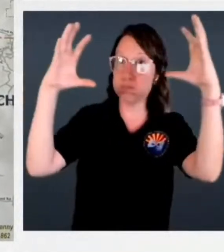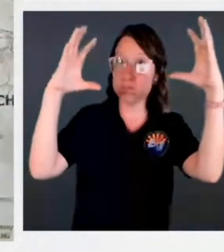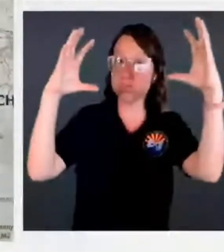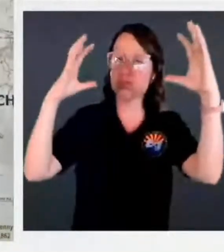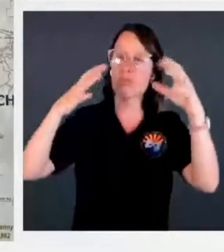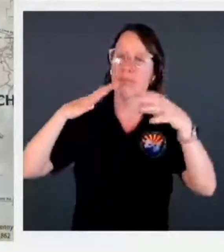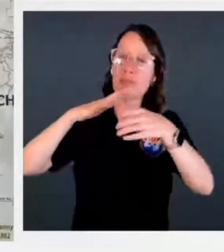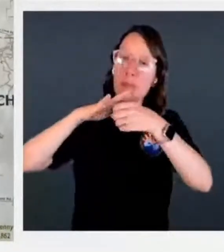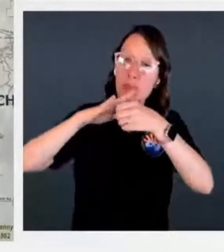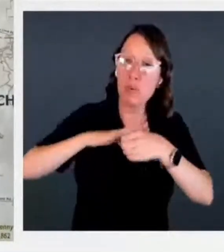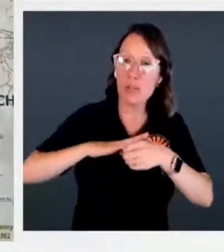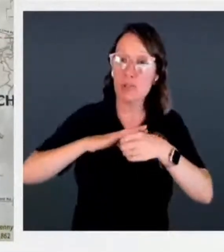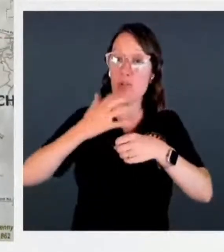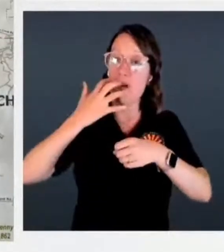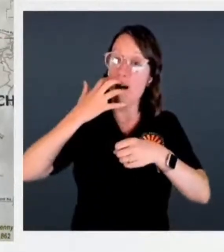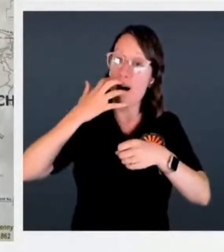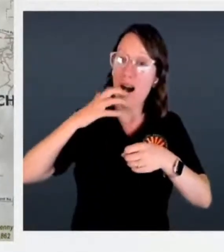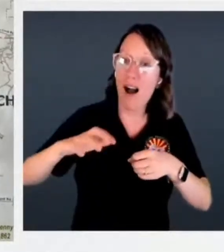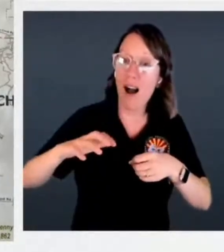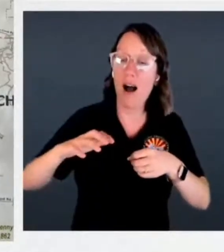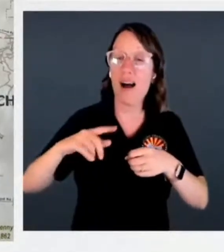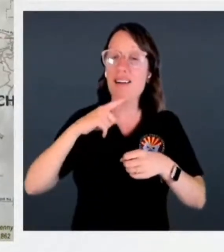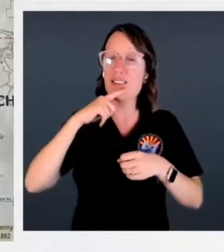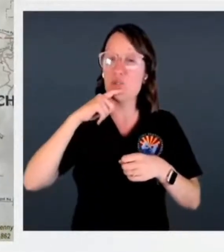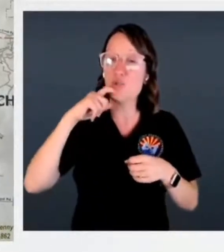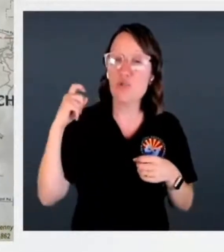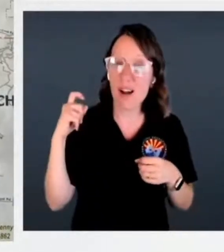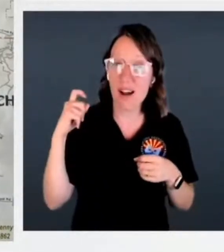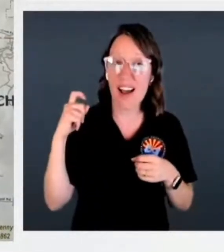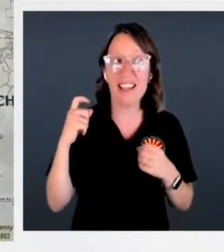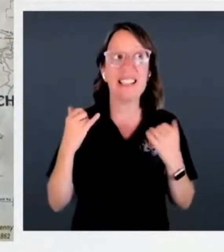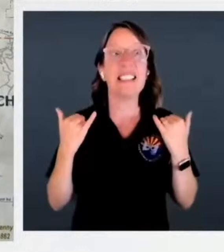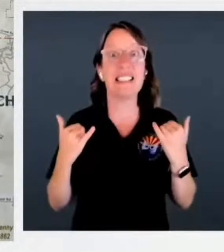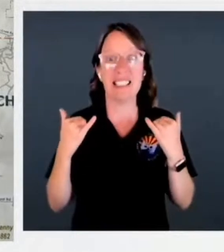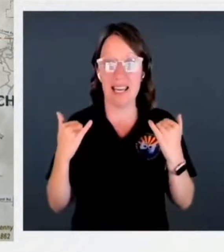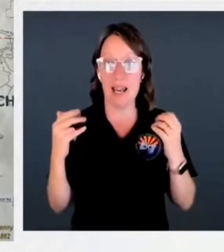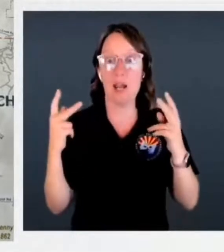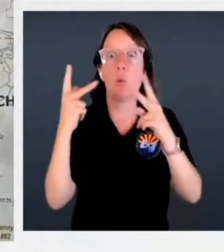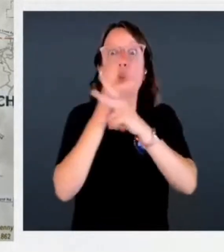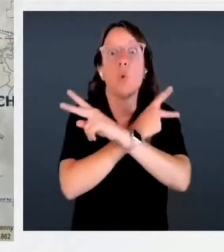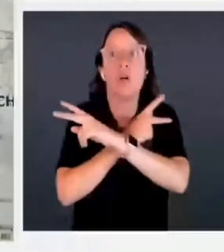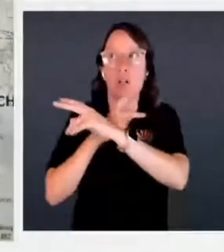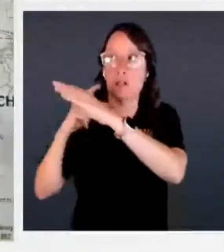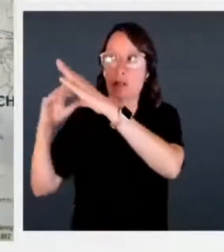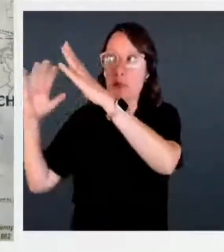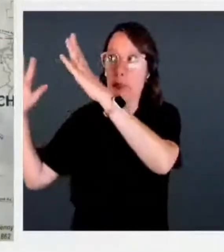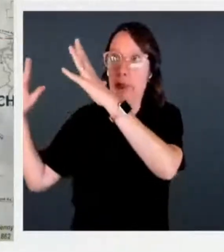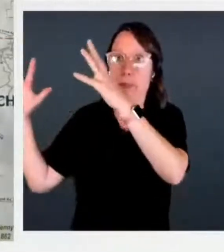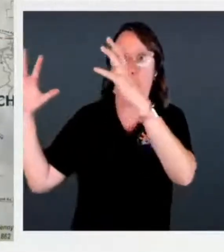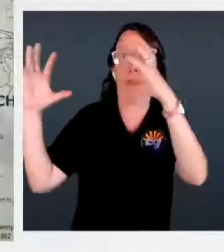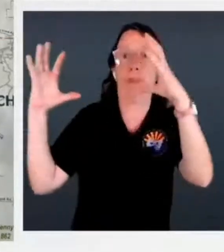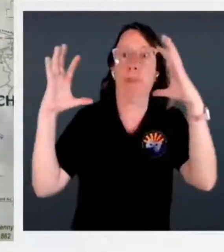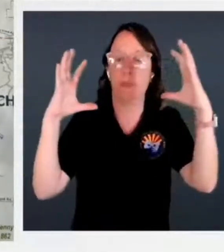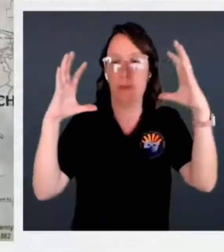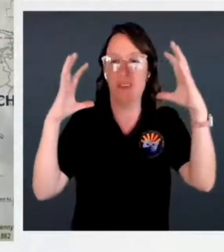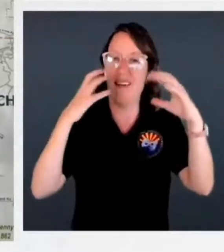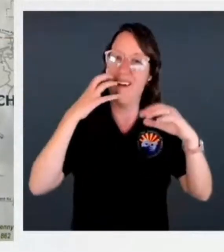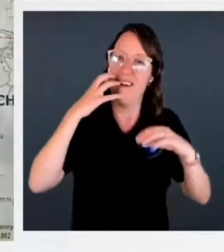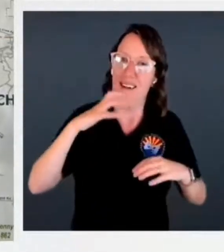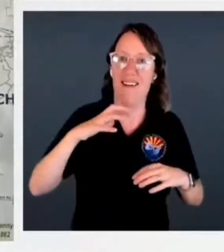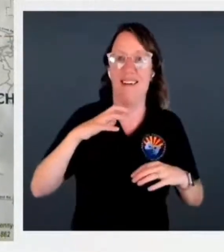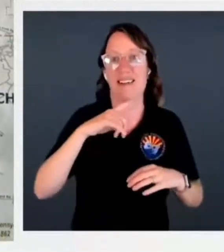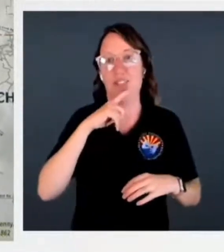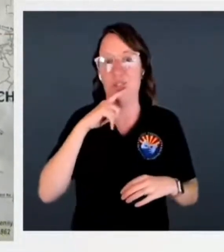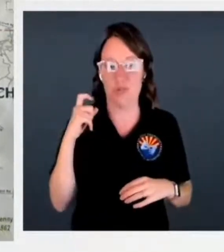still around. It built in more strongly today. That brought hotter and drier conditions. And combined with that, we did